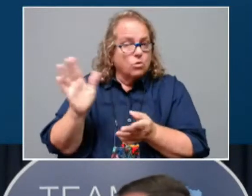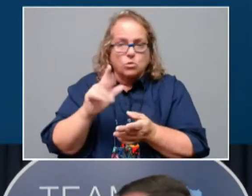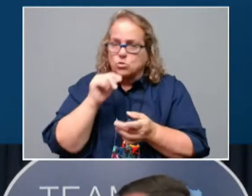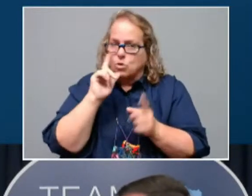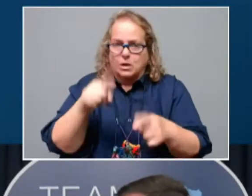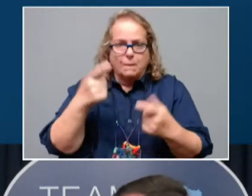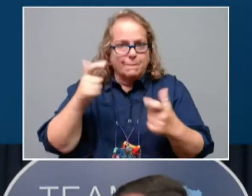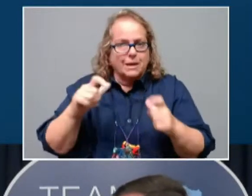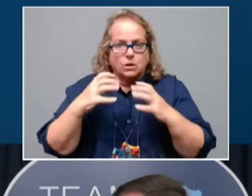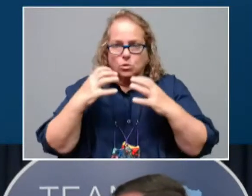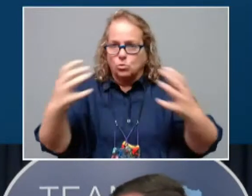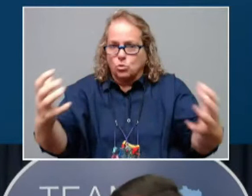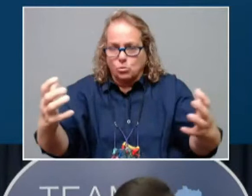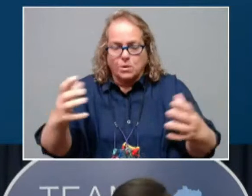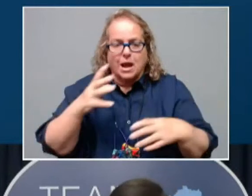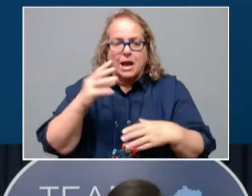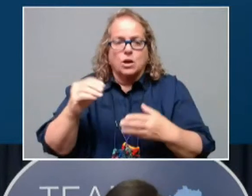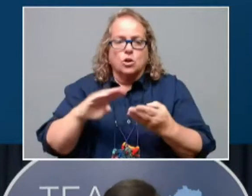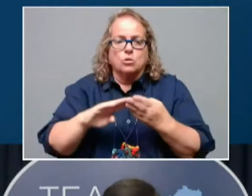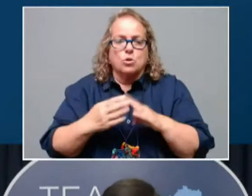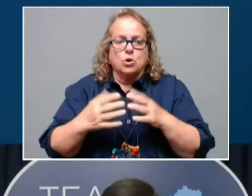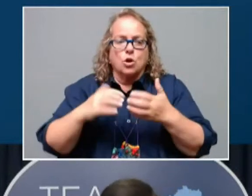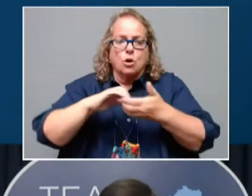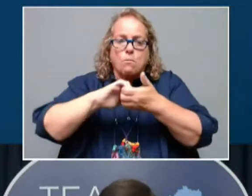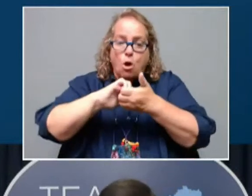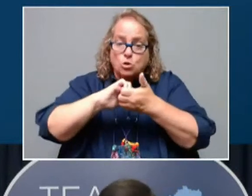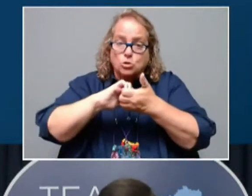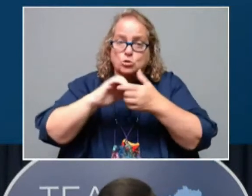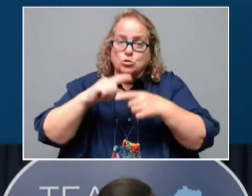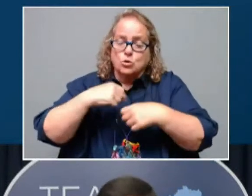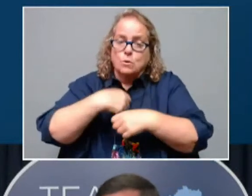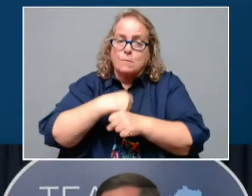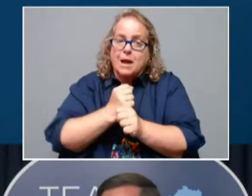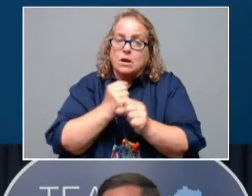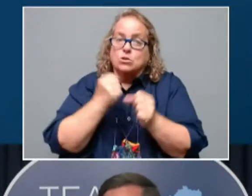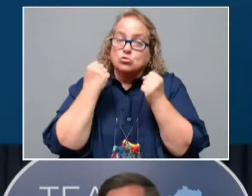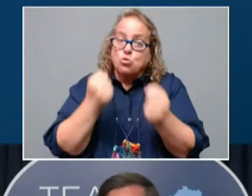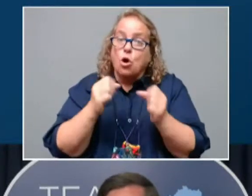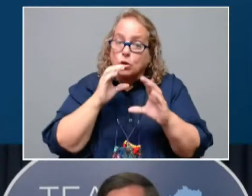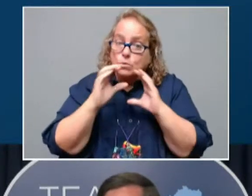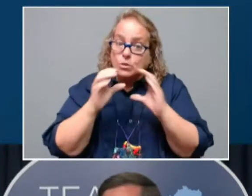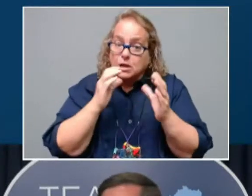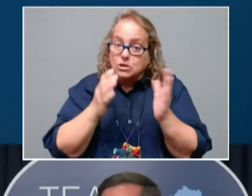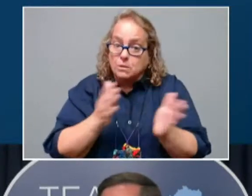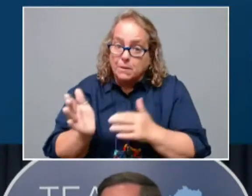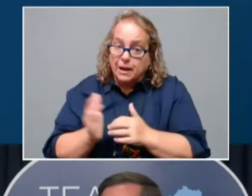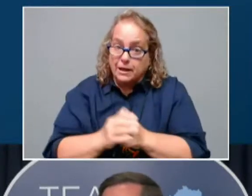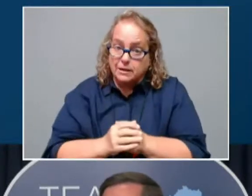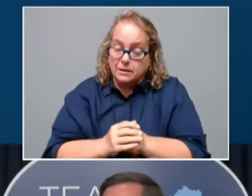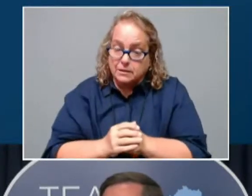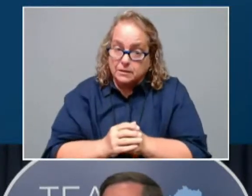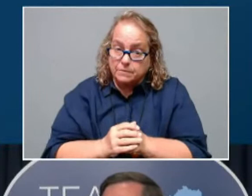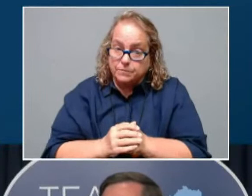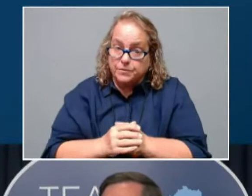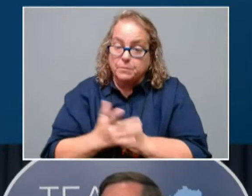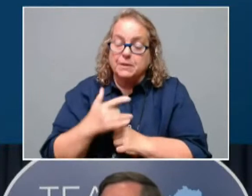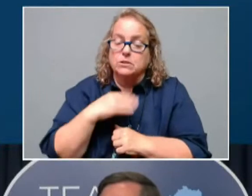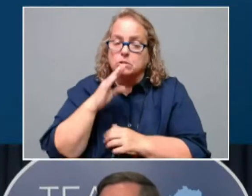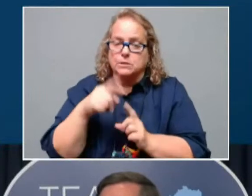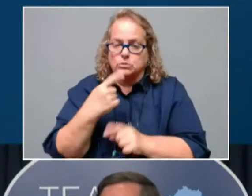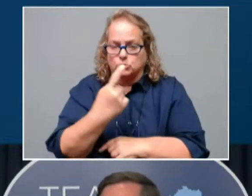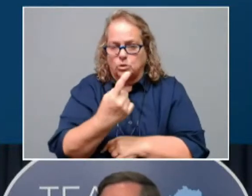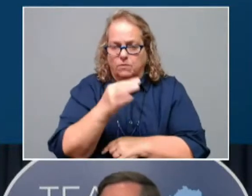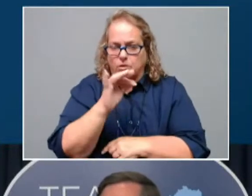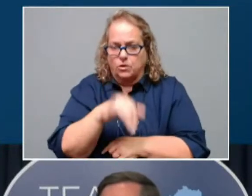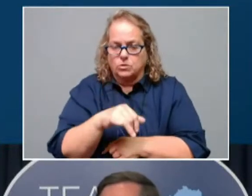community partners to implement a strong communication plan. Let me talk about just one of those. James, do we have the study